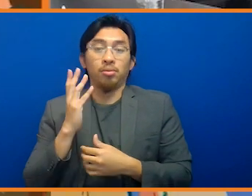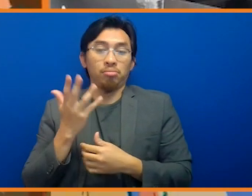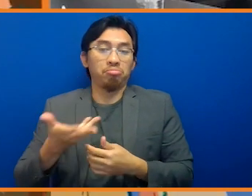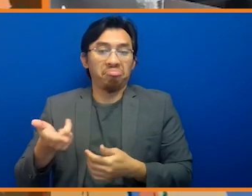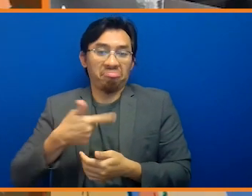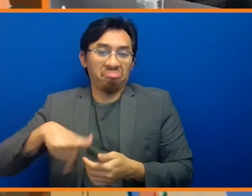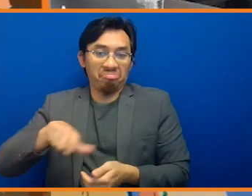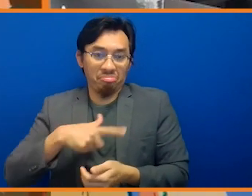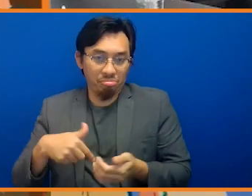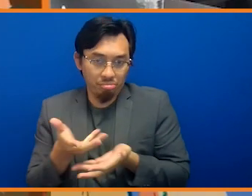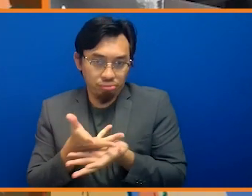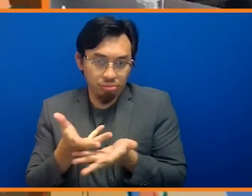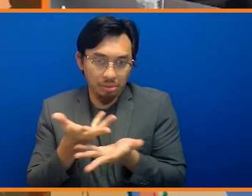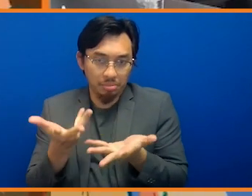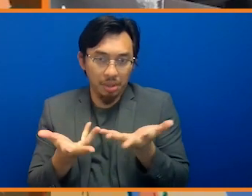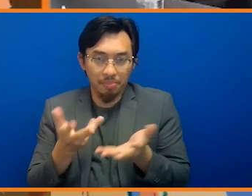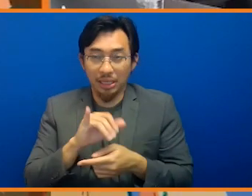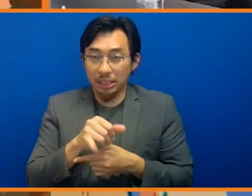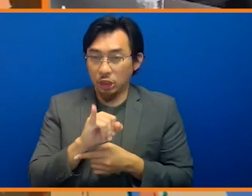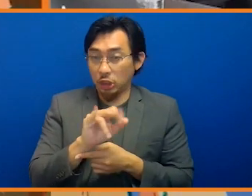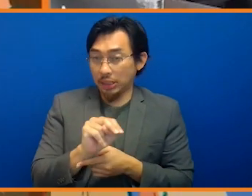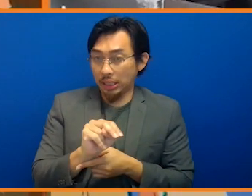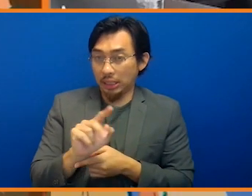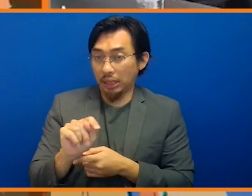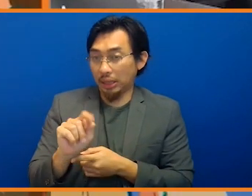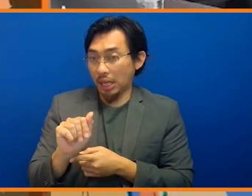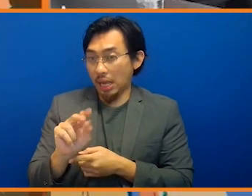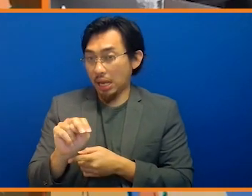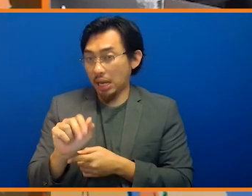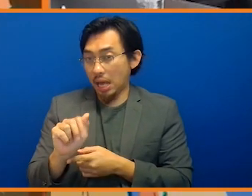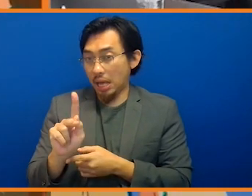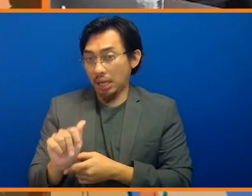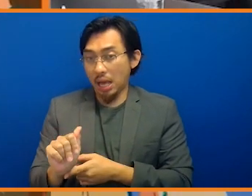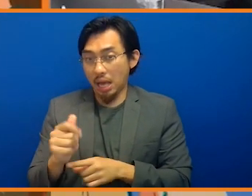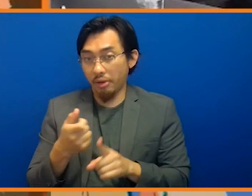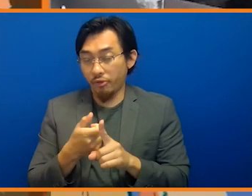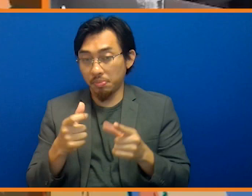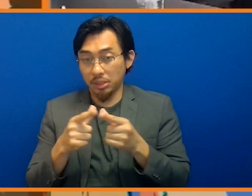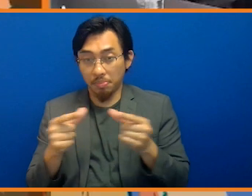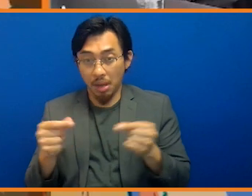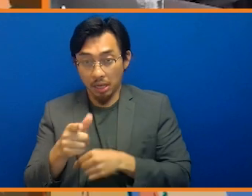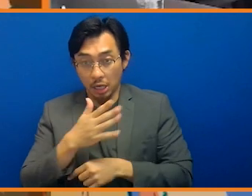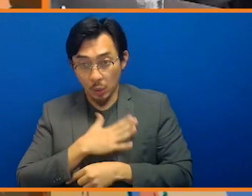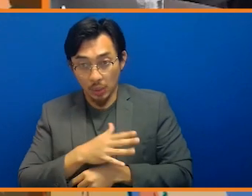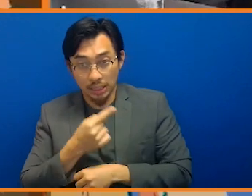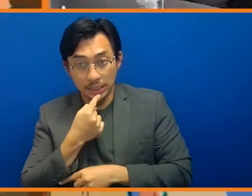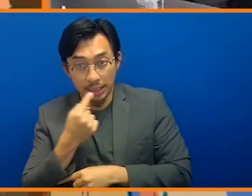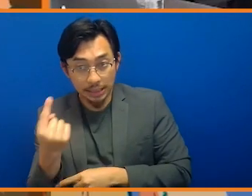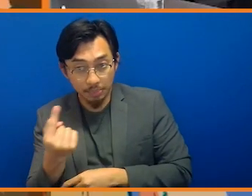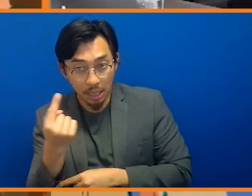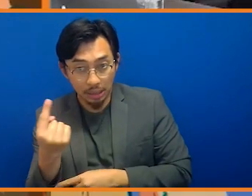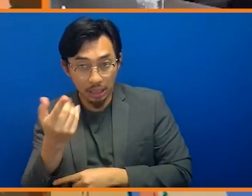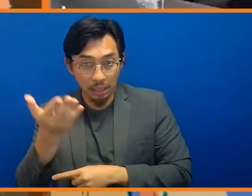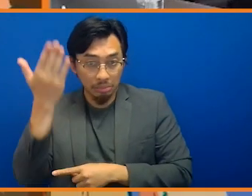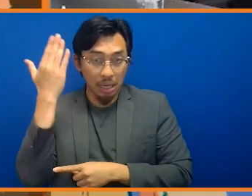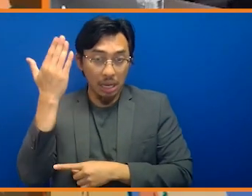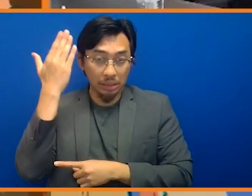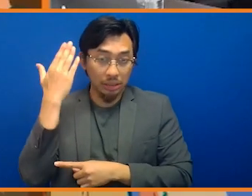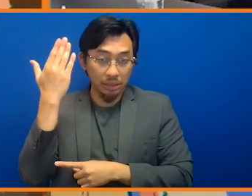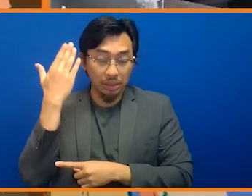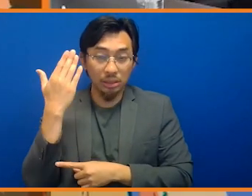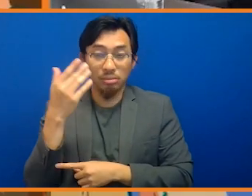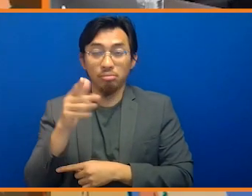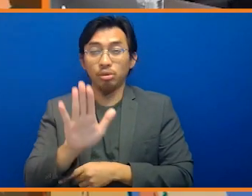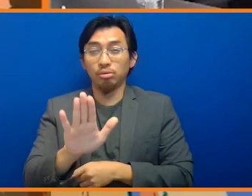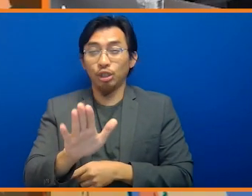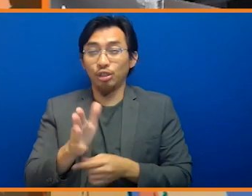about maybe from the Jin Tanaka from Japan? You want to say something about the task that you discuss in your group?